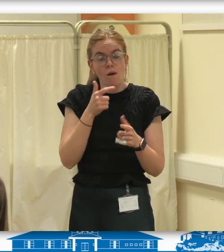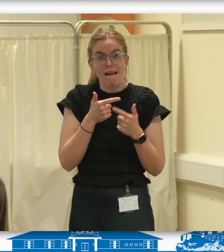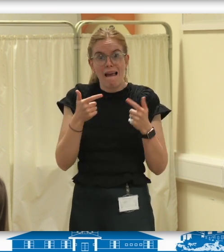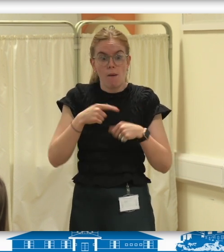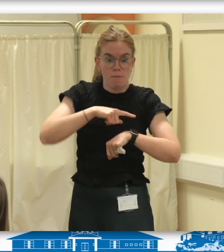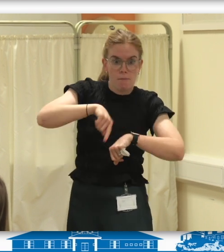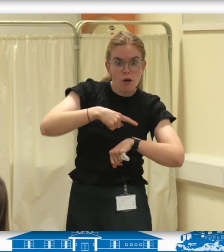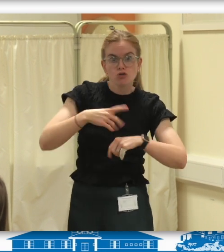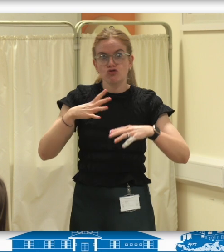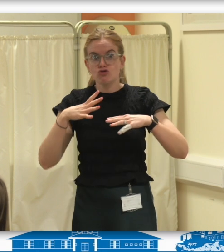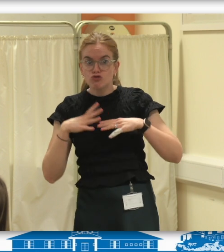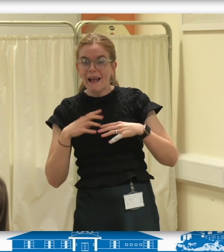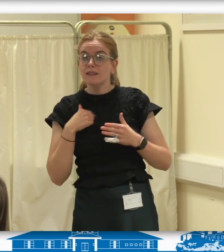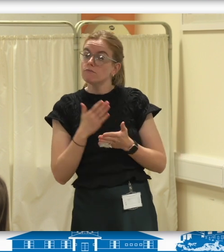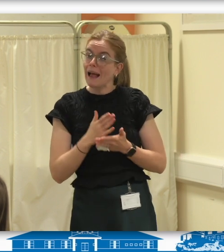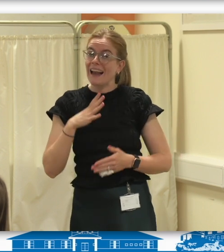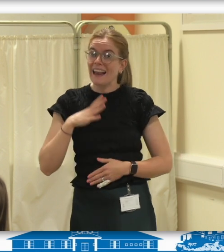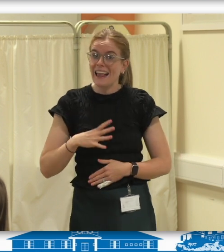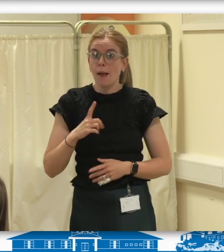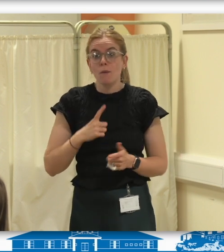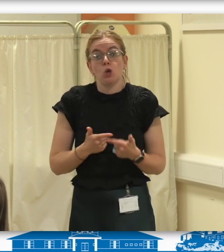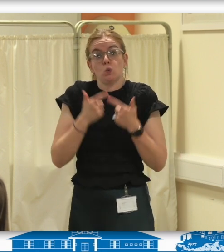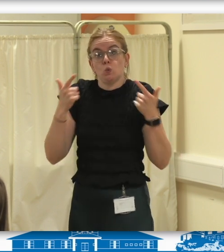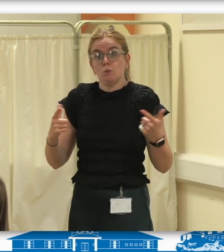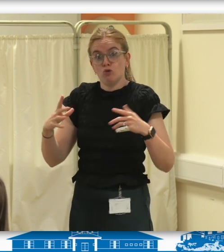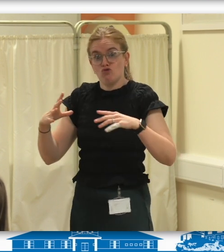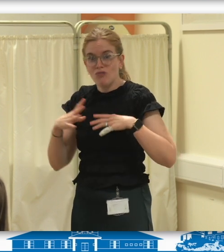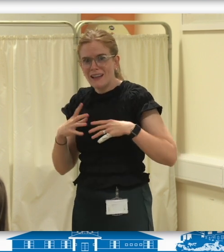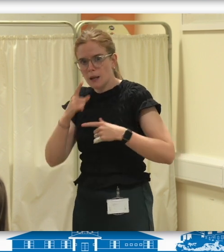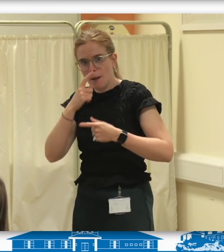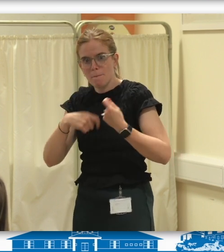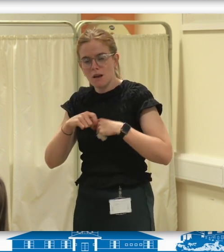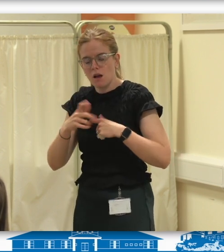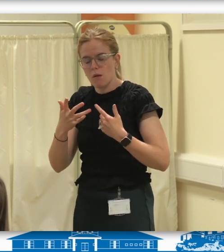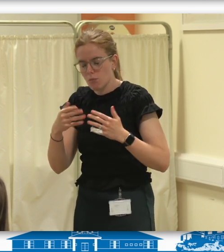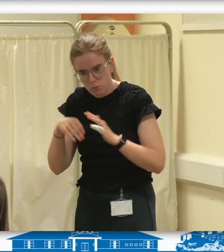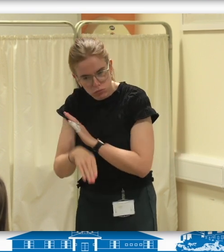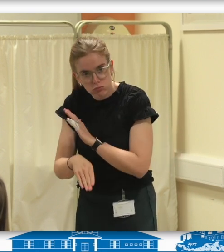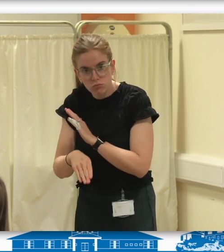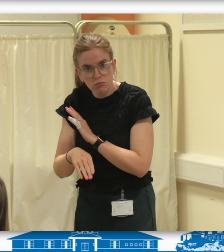need, because too much rest can be just as detrimental as too little rest.